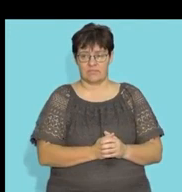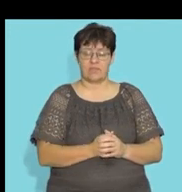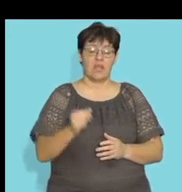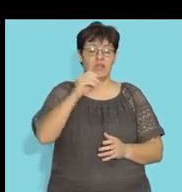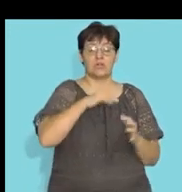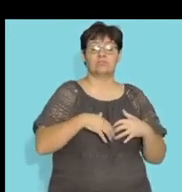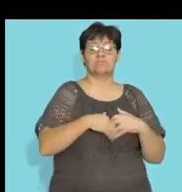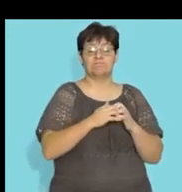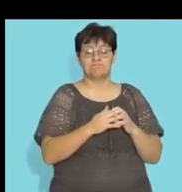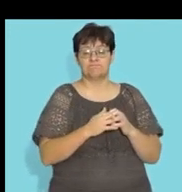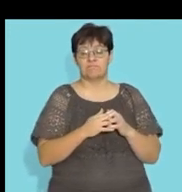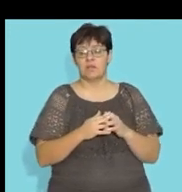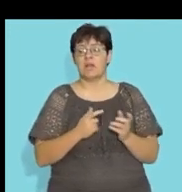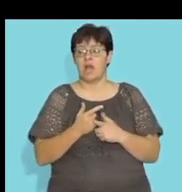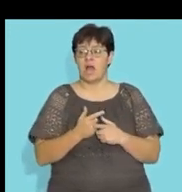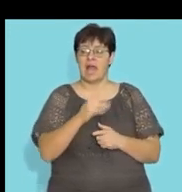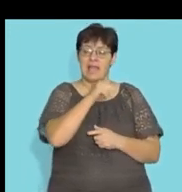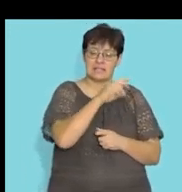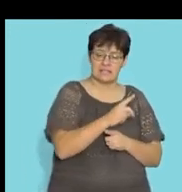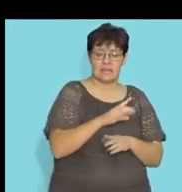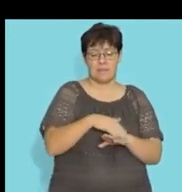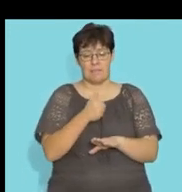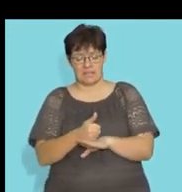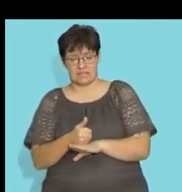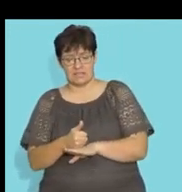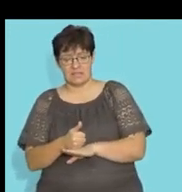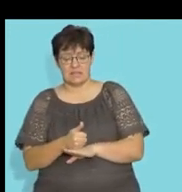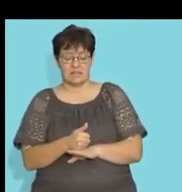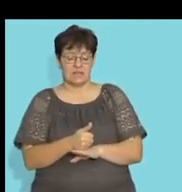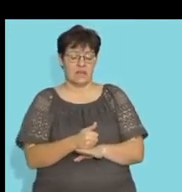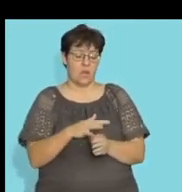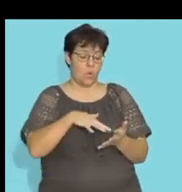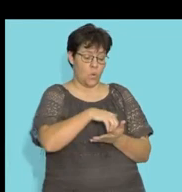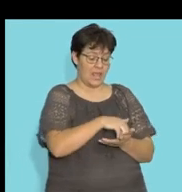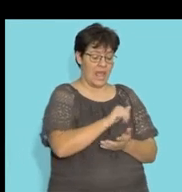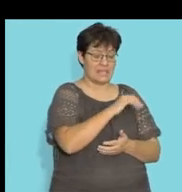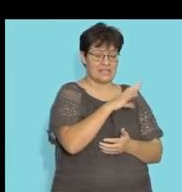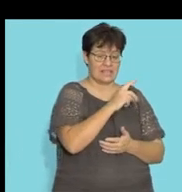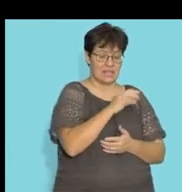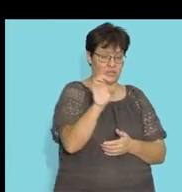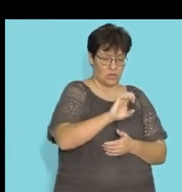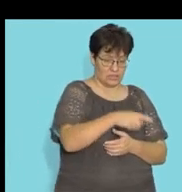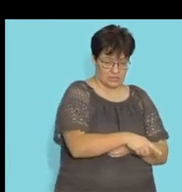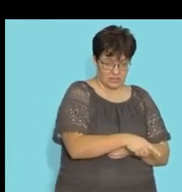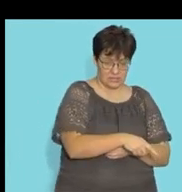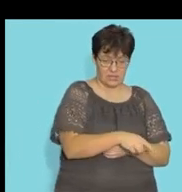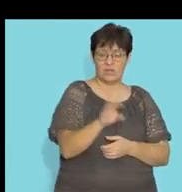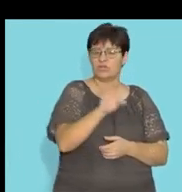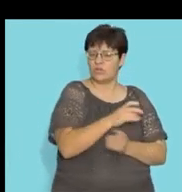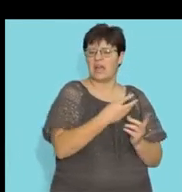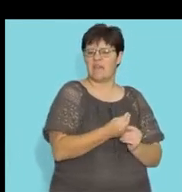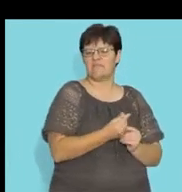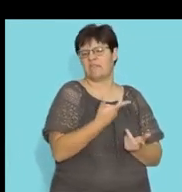A salt formed by a reaction between an acid and a base. For a weak acidic salt, meaning a salt that's got